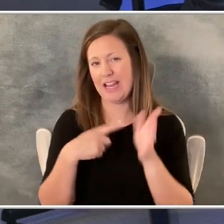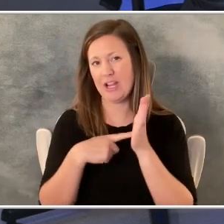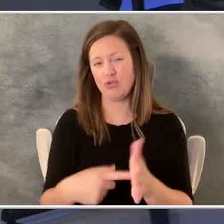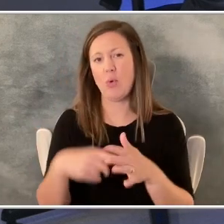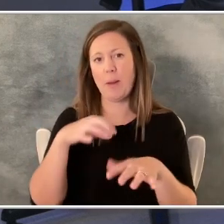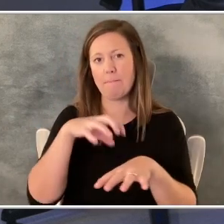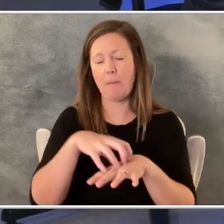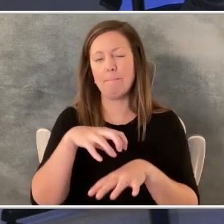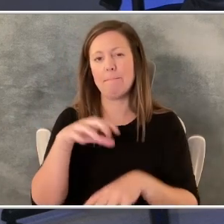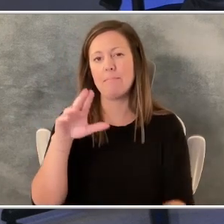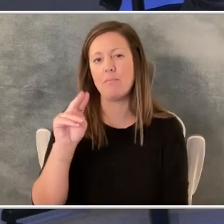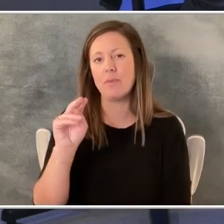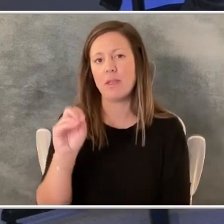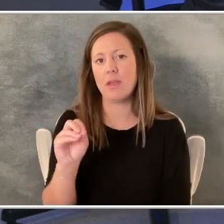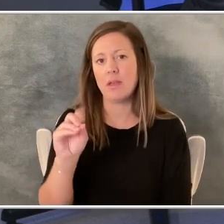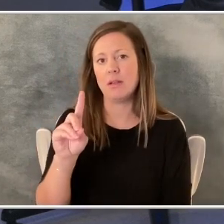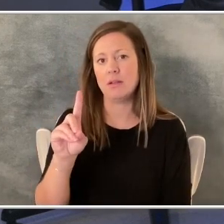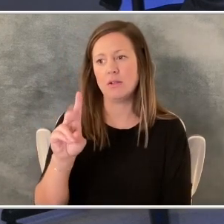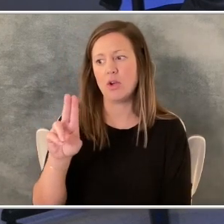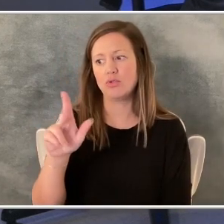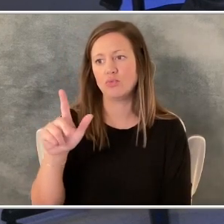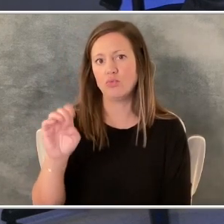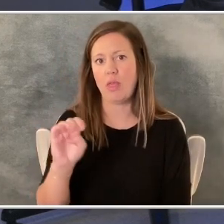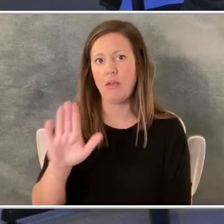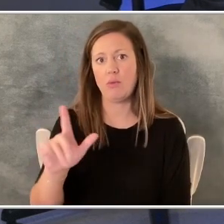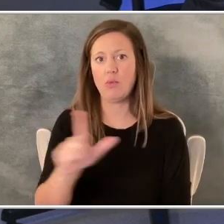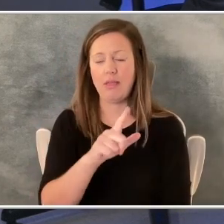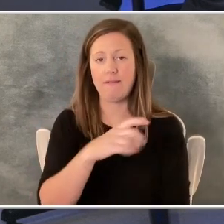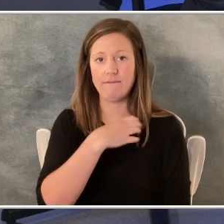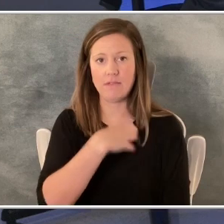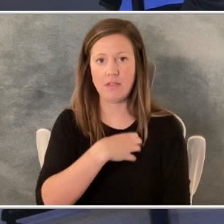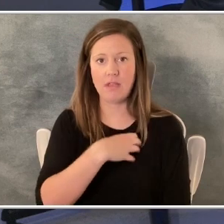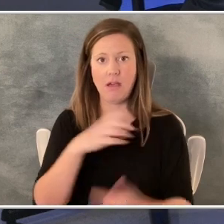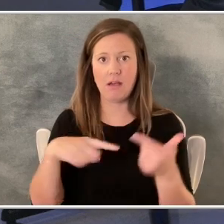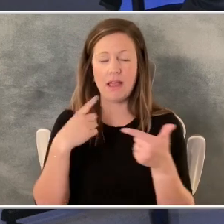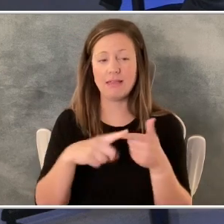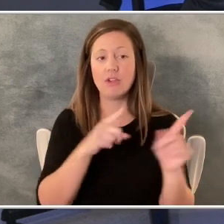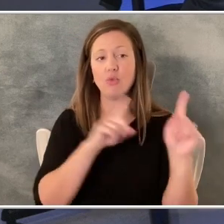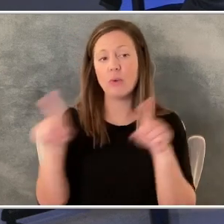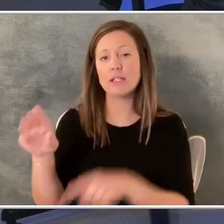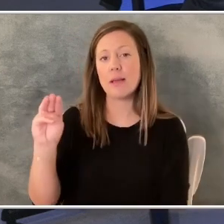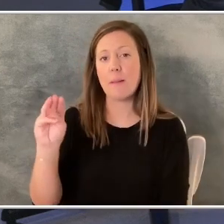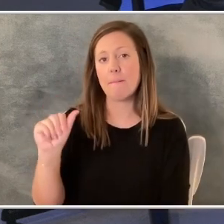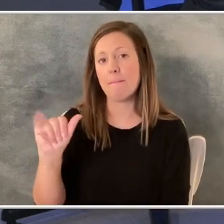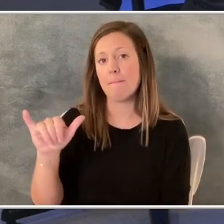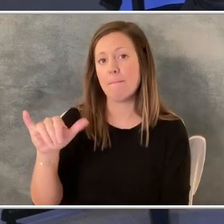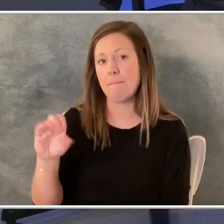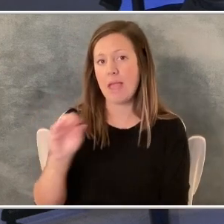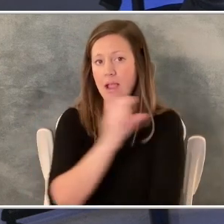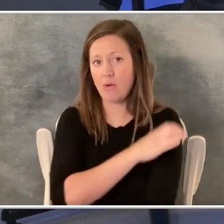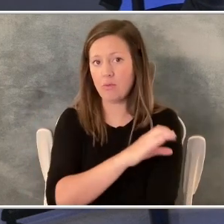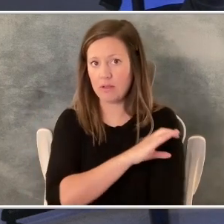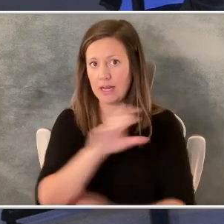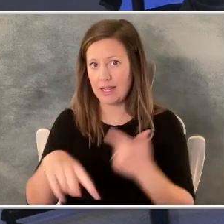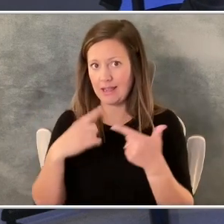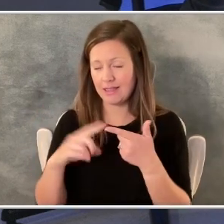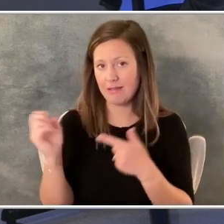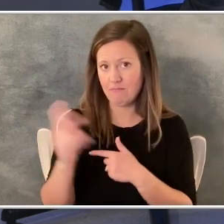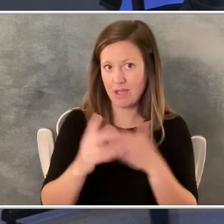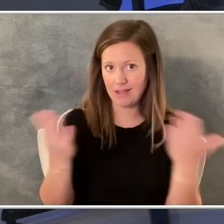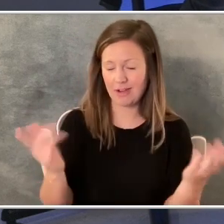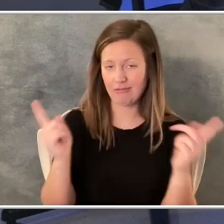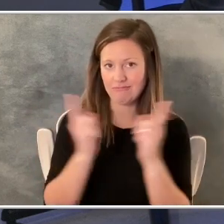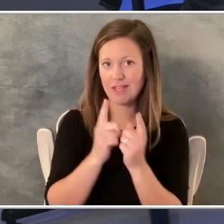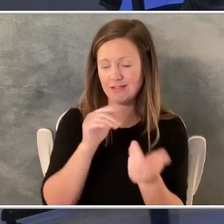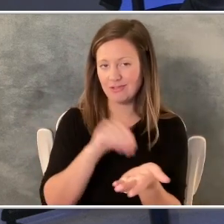lung. You went to Mayo Clinic, then you came back here. That's when you were introduced to Dr. Wilkerson. What did they